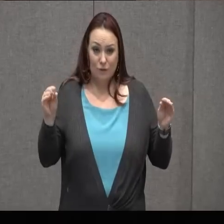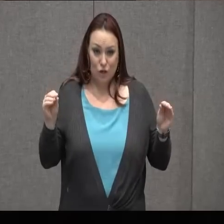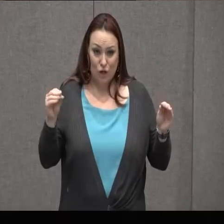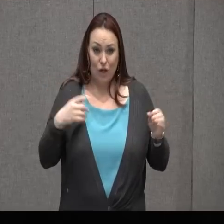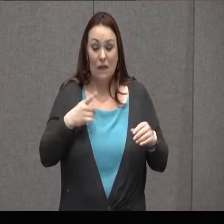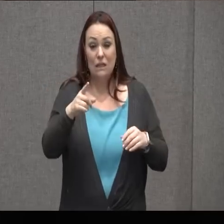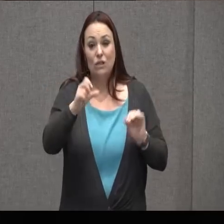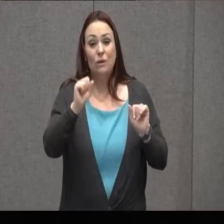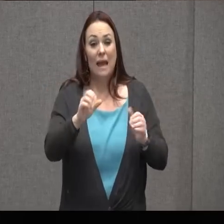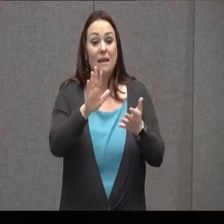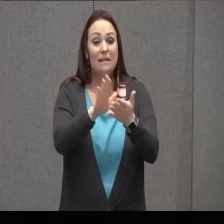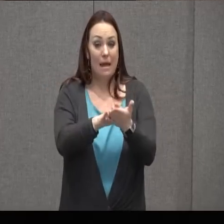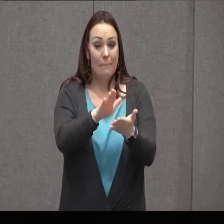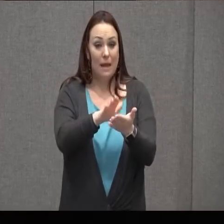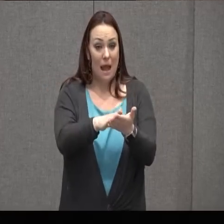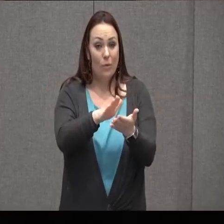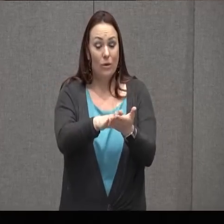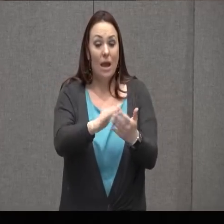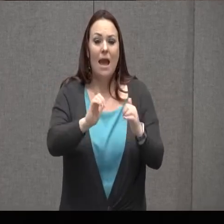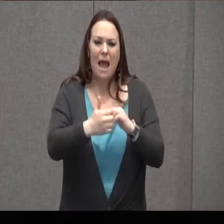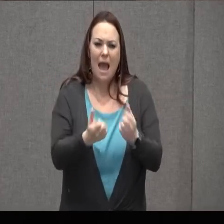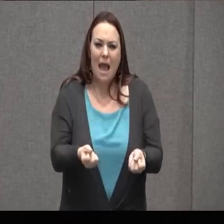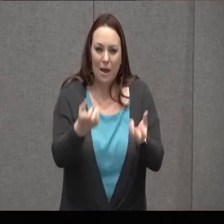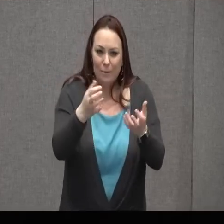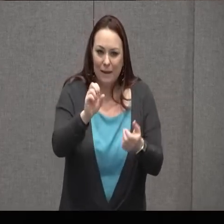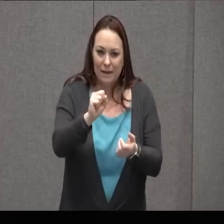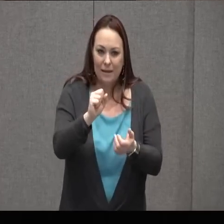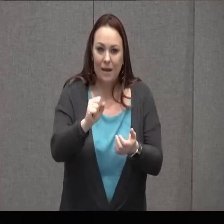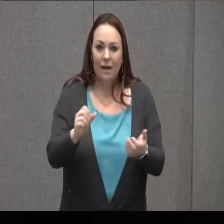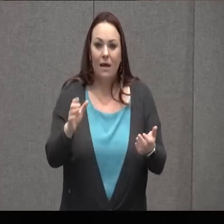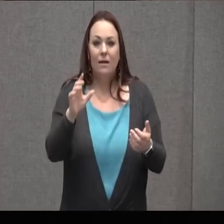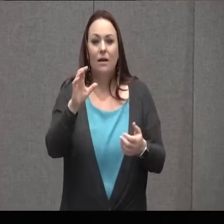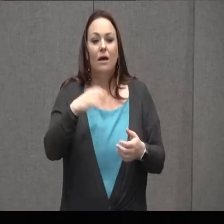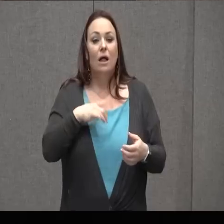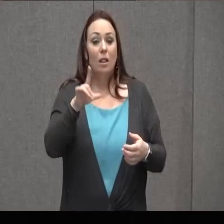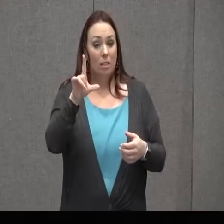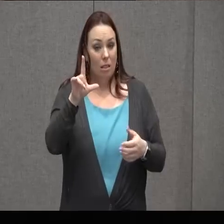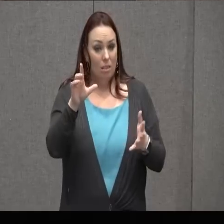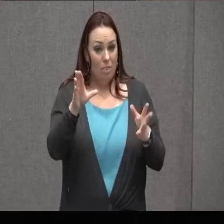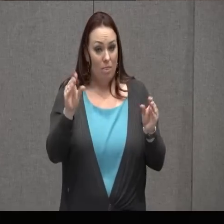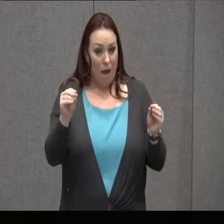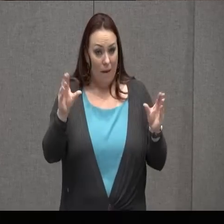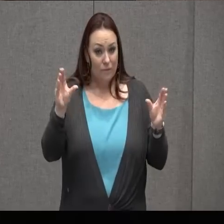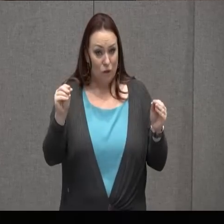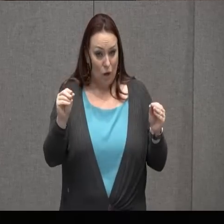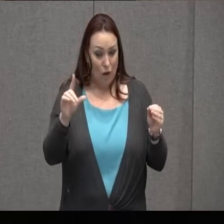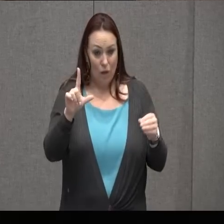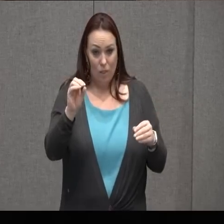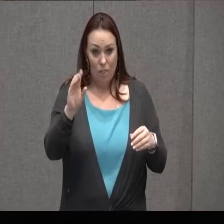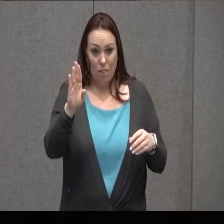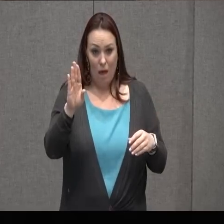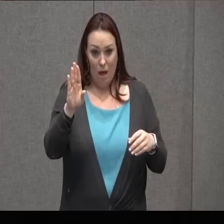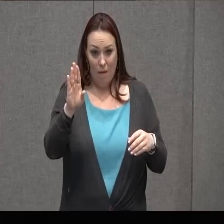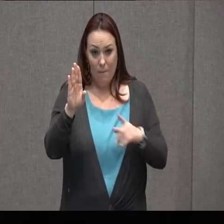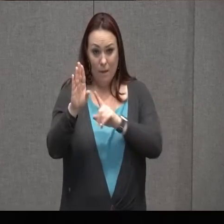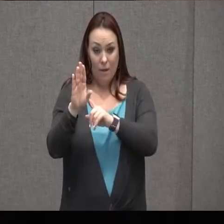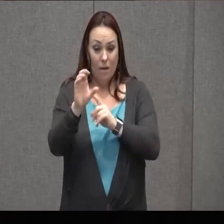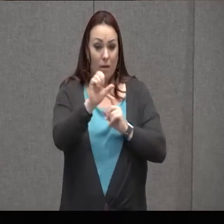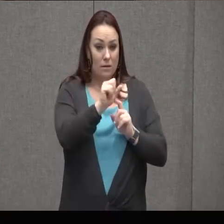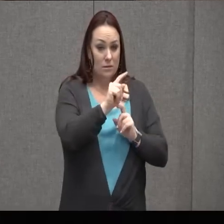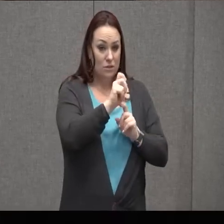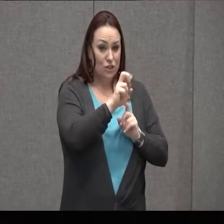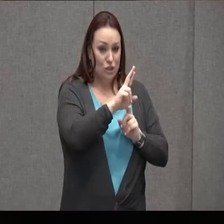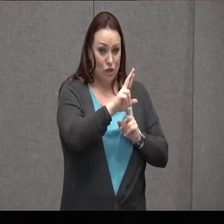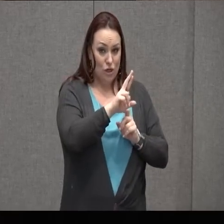can clap that out and figure out how many syllables are in it. Lob-ster. So let's do this.